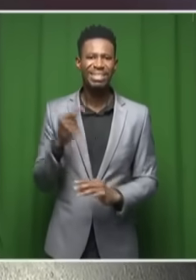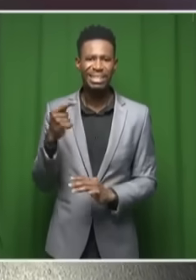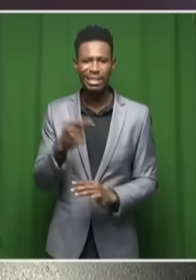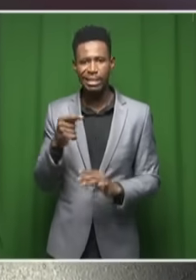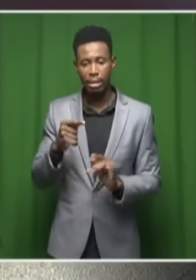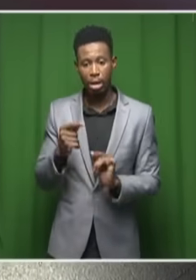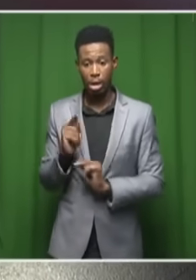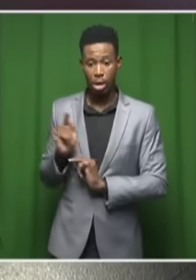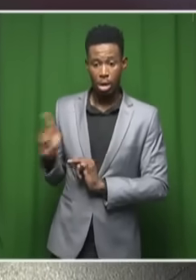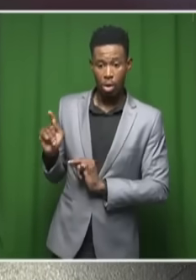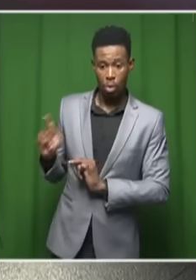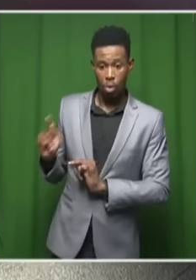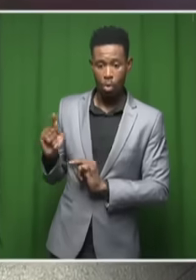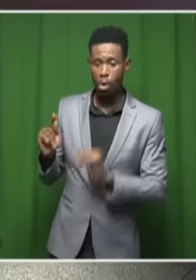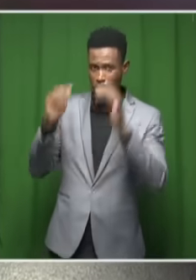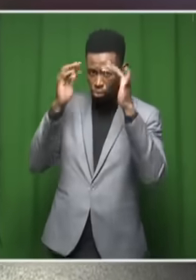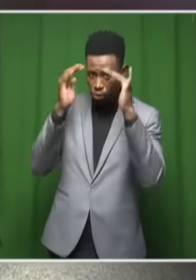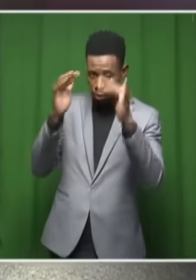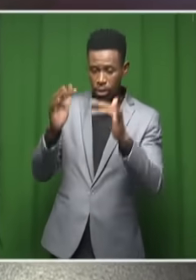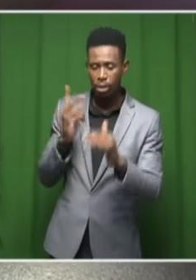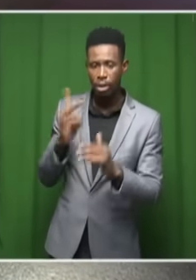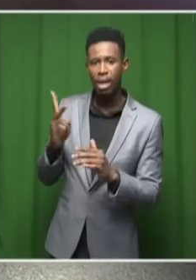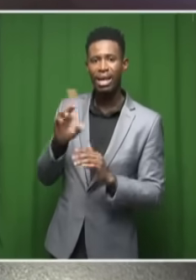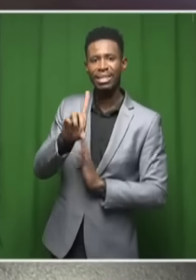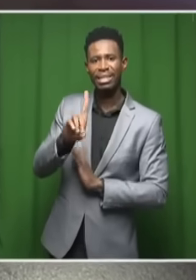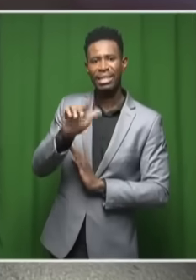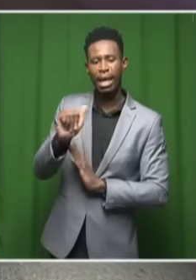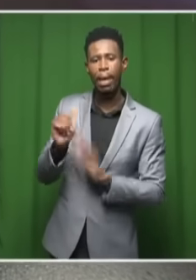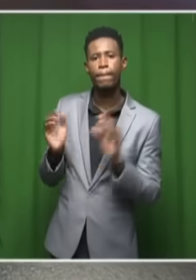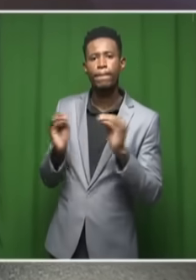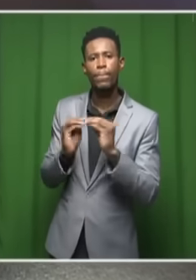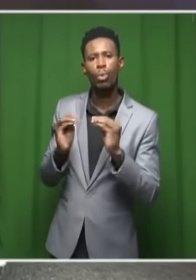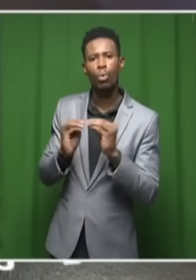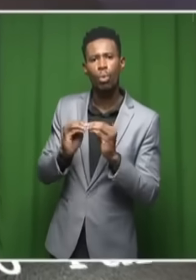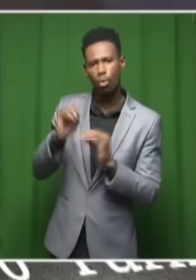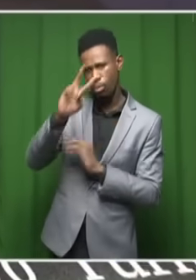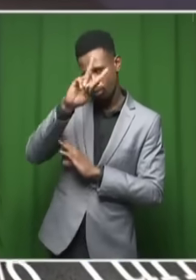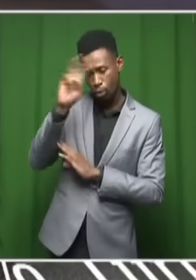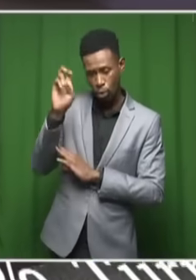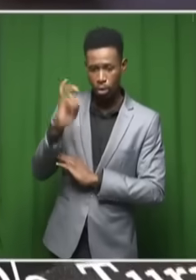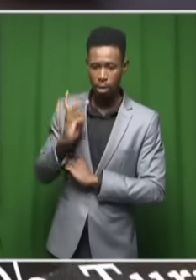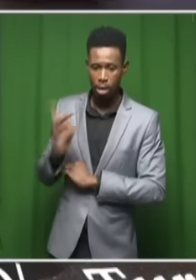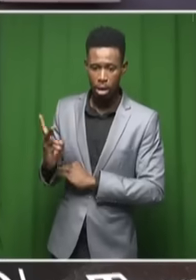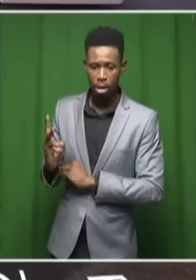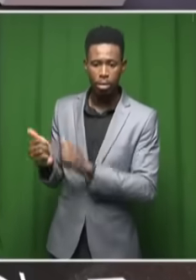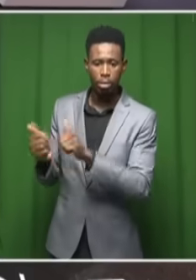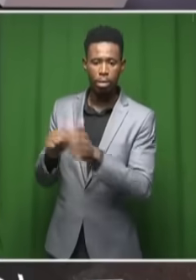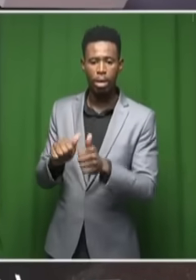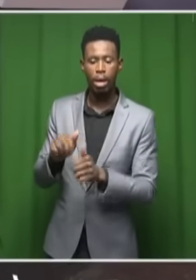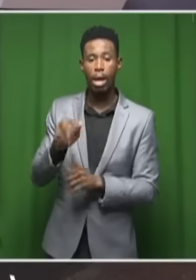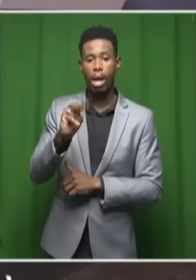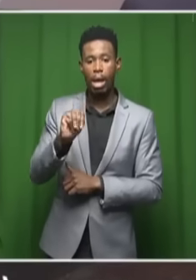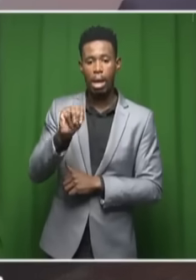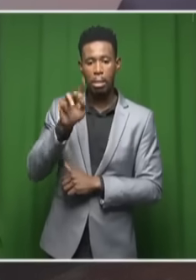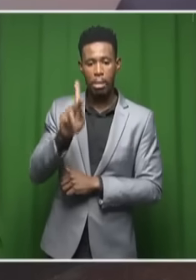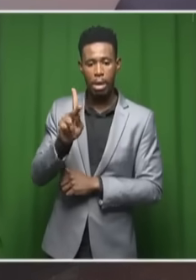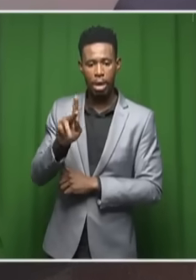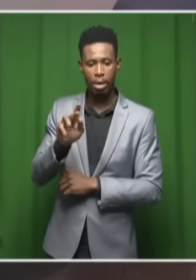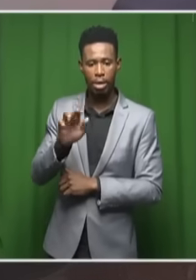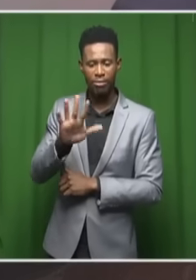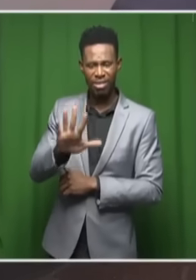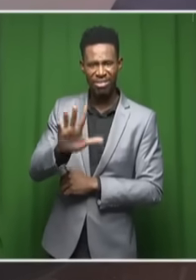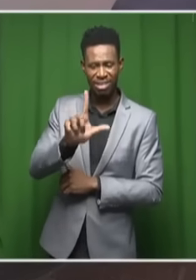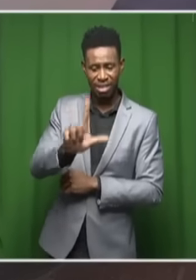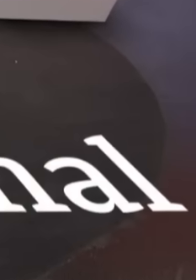of them, of course, you can see the Democratic Alliance in blue, 87 seats predicted there, 57 projected for the WeSizwe Party out